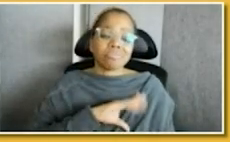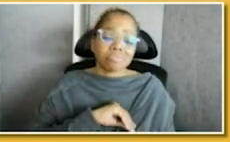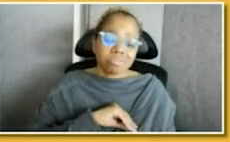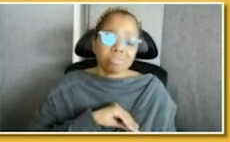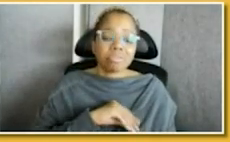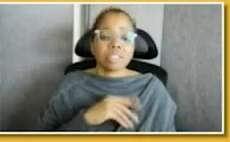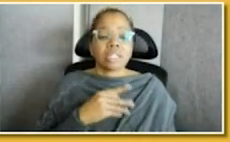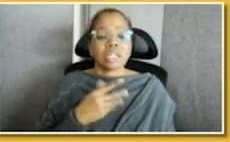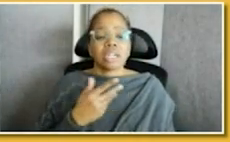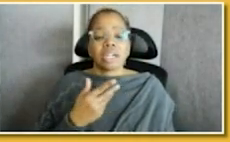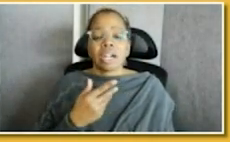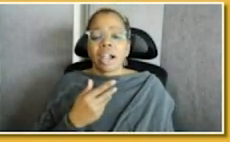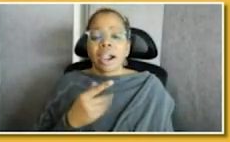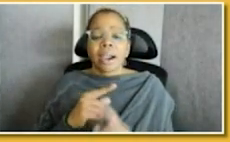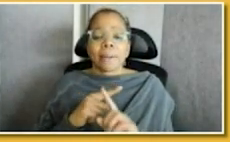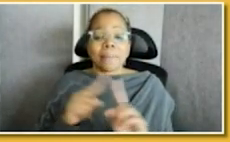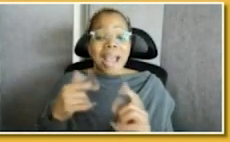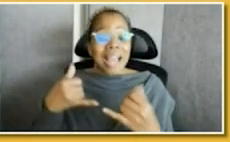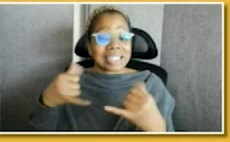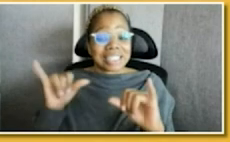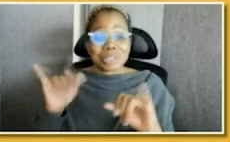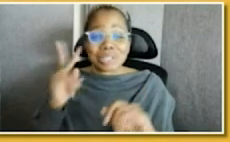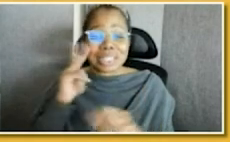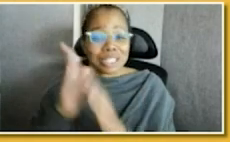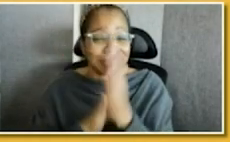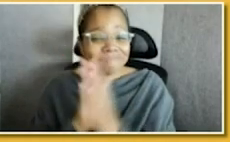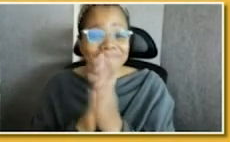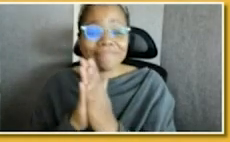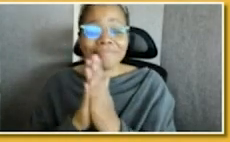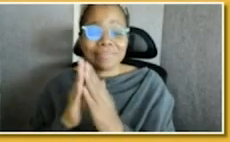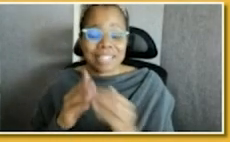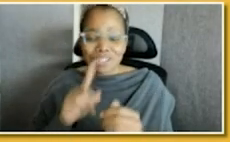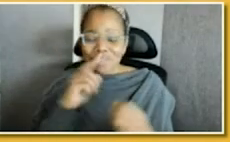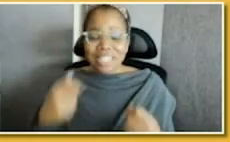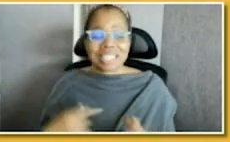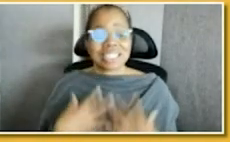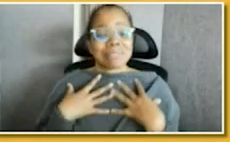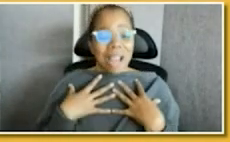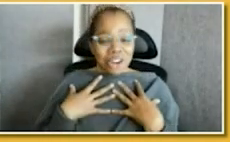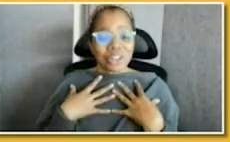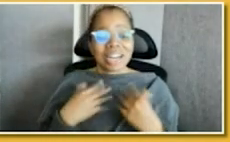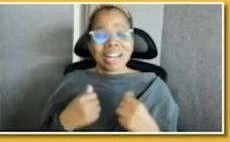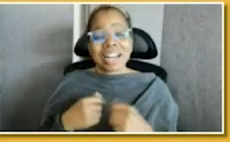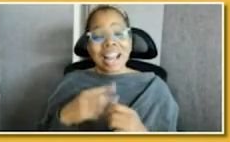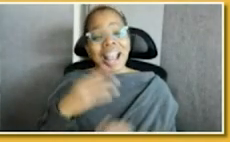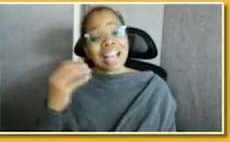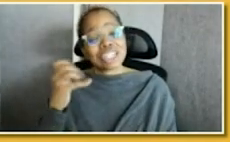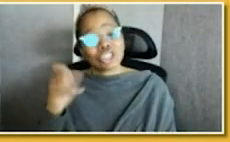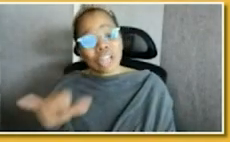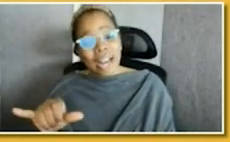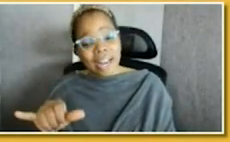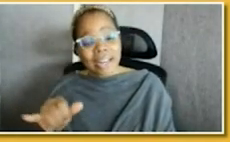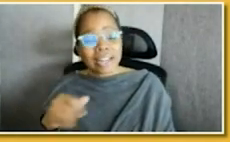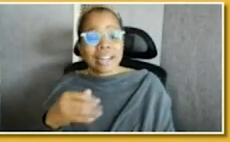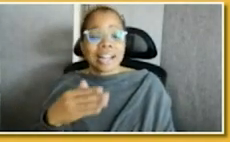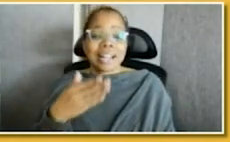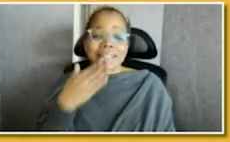But I still see that fire in you, Ron, and it's really inspiring. It's really motivating. And Jay, I also appreciate the courage it